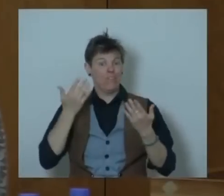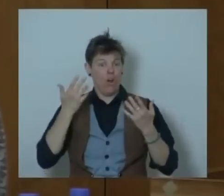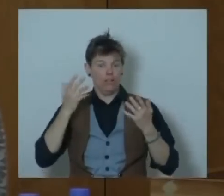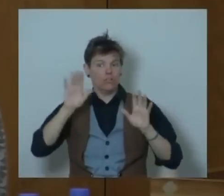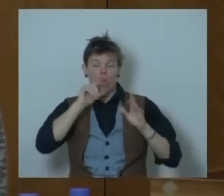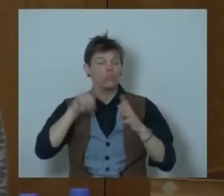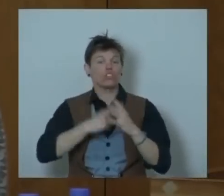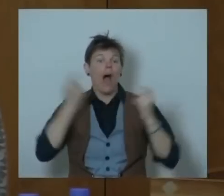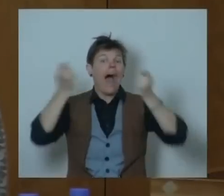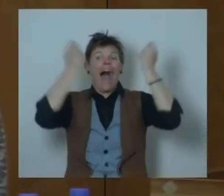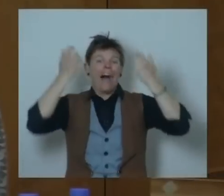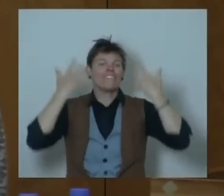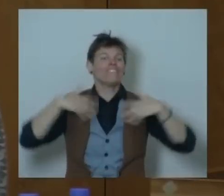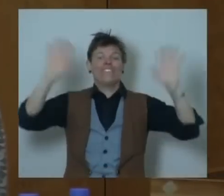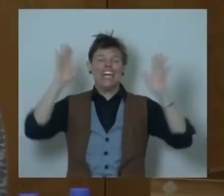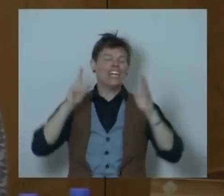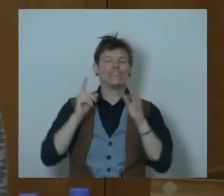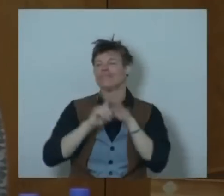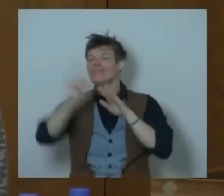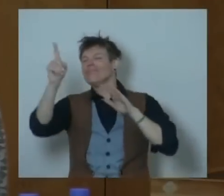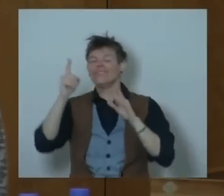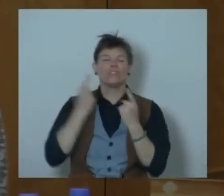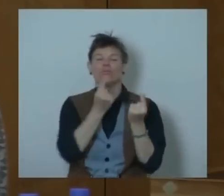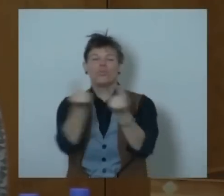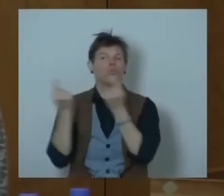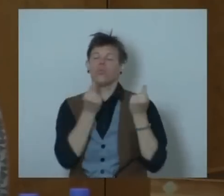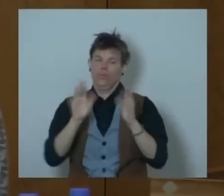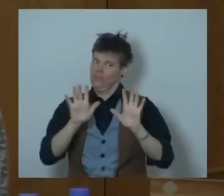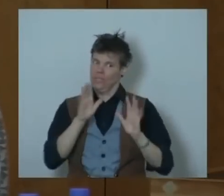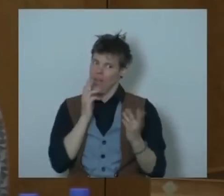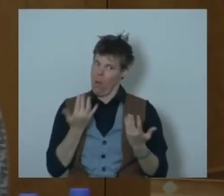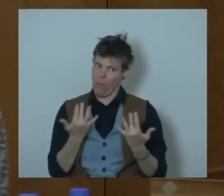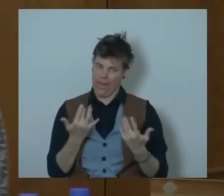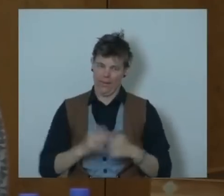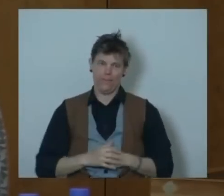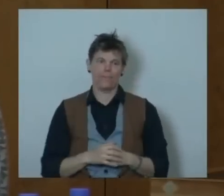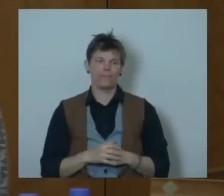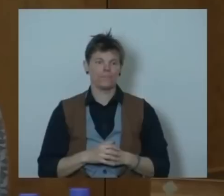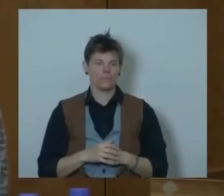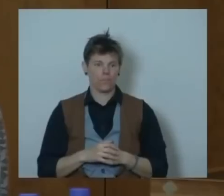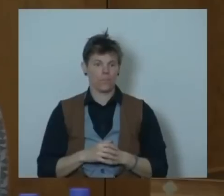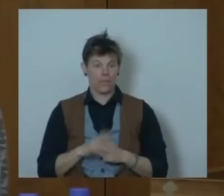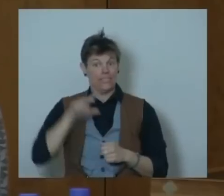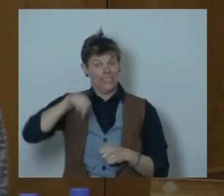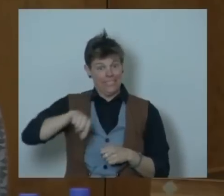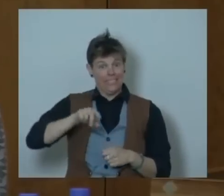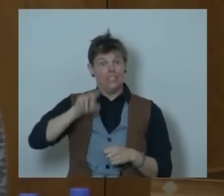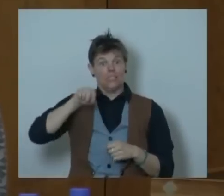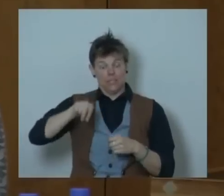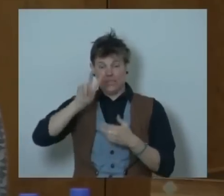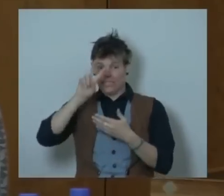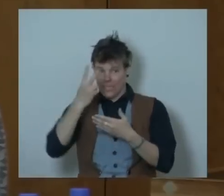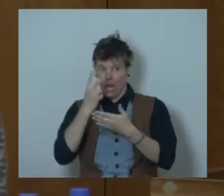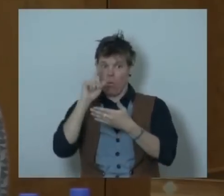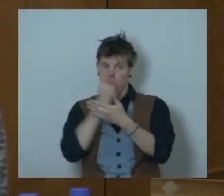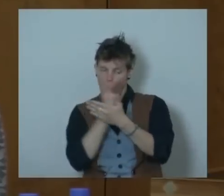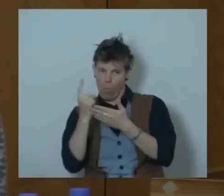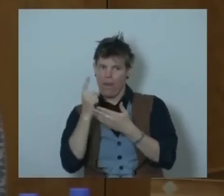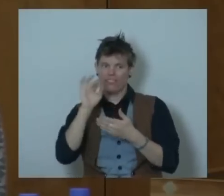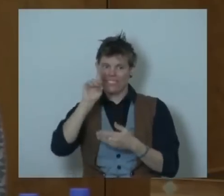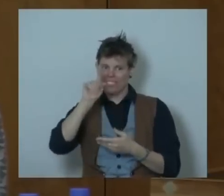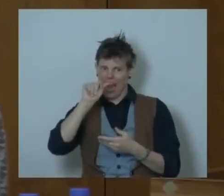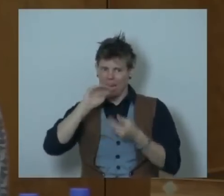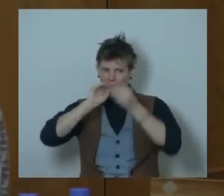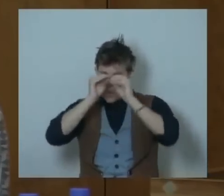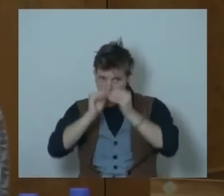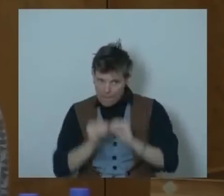street and start celebrating, stay at home. And second is, this is just 1 week of data. And someone asked me this morning, like, last week it looked really